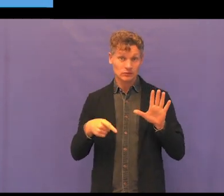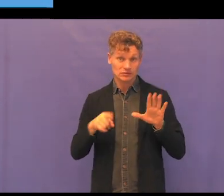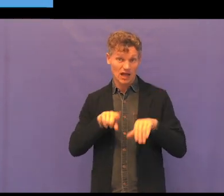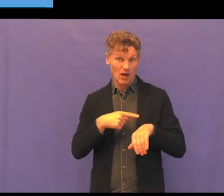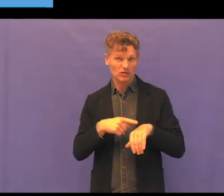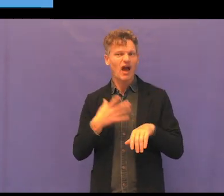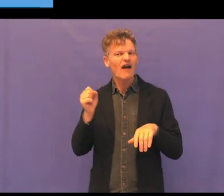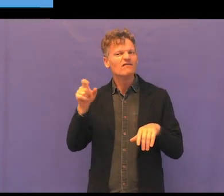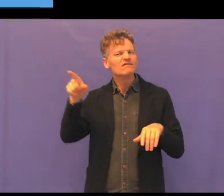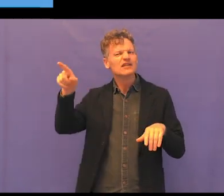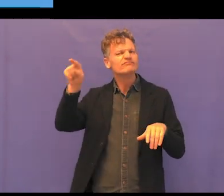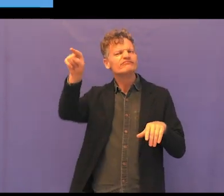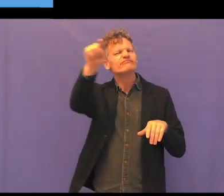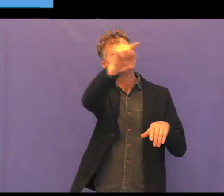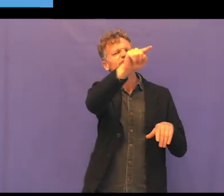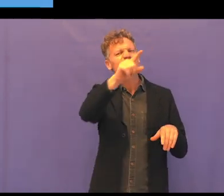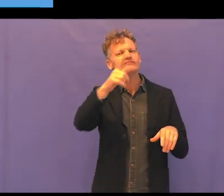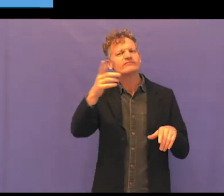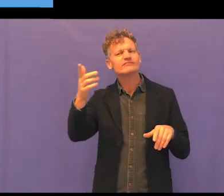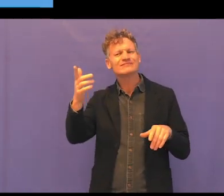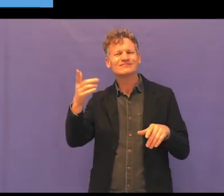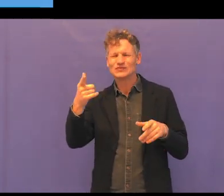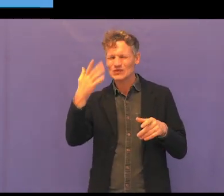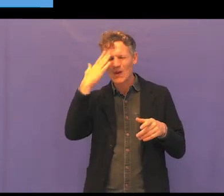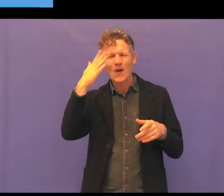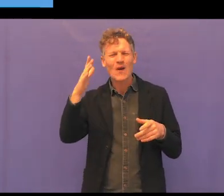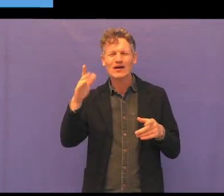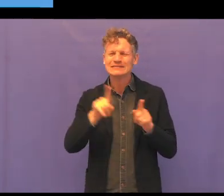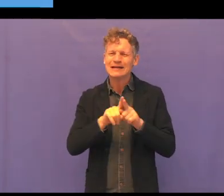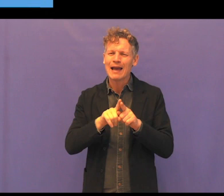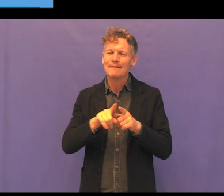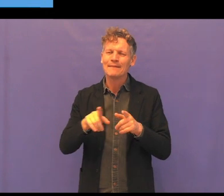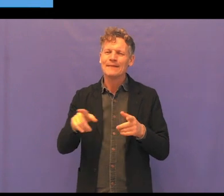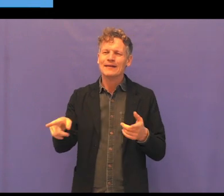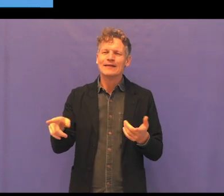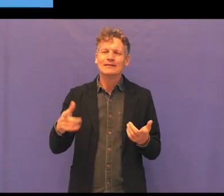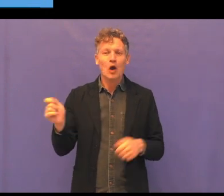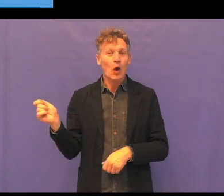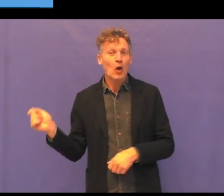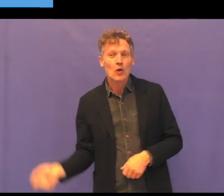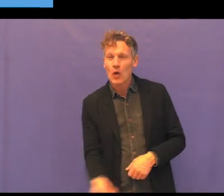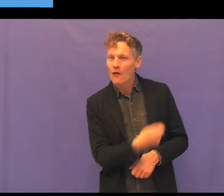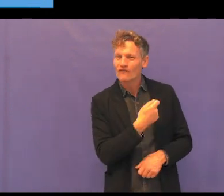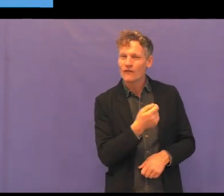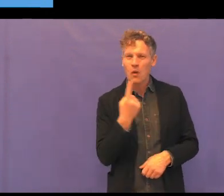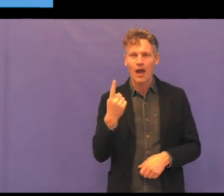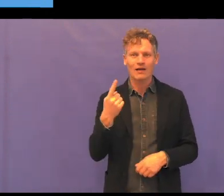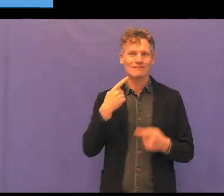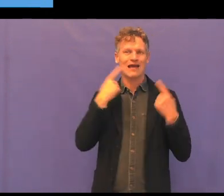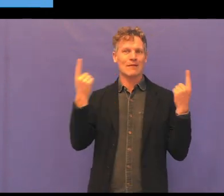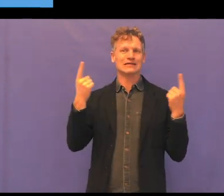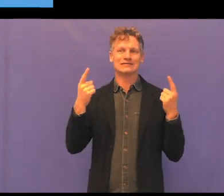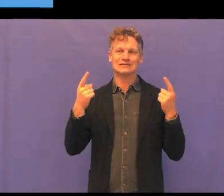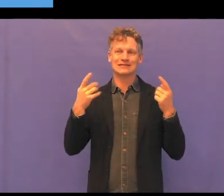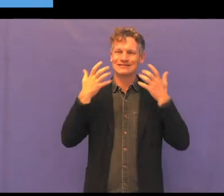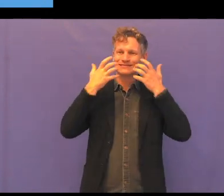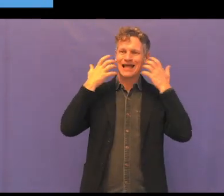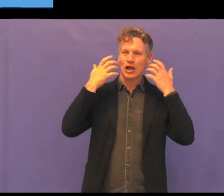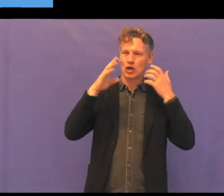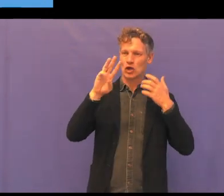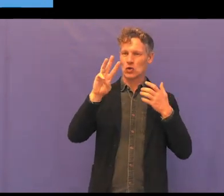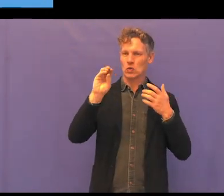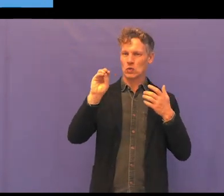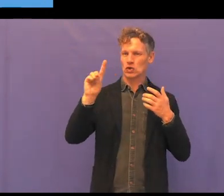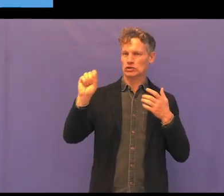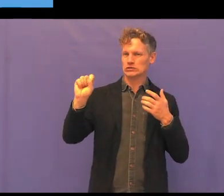of 4 already outputting his father on the golf range, of genius